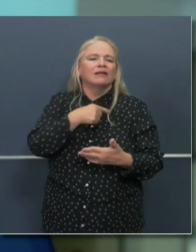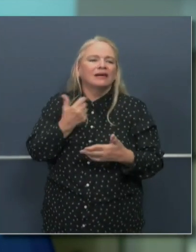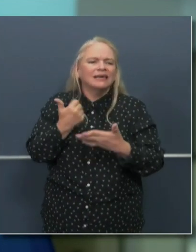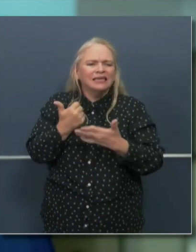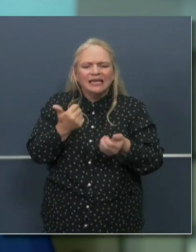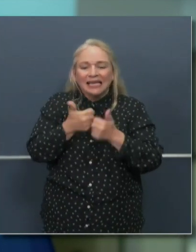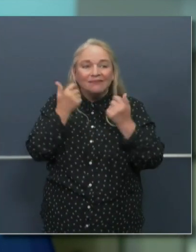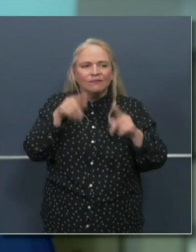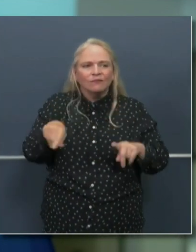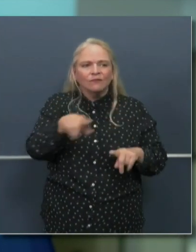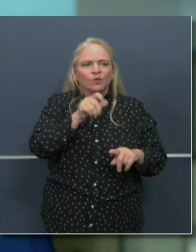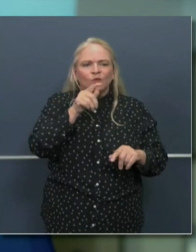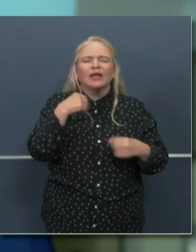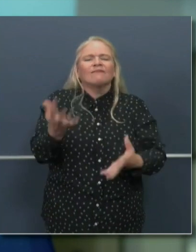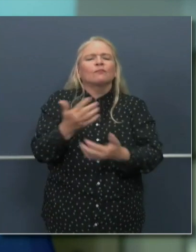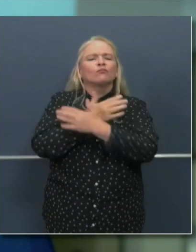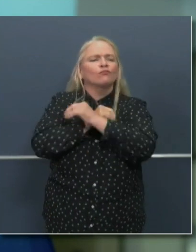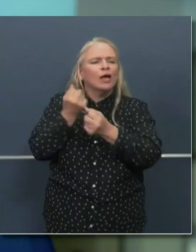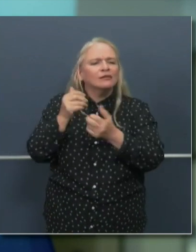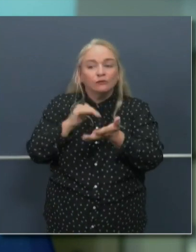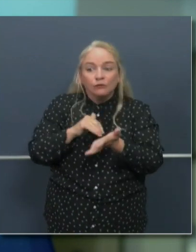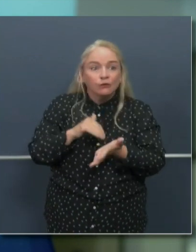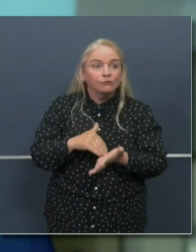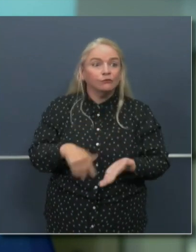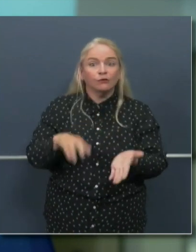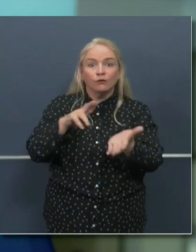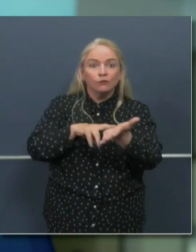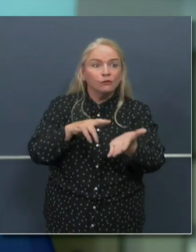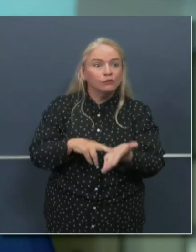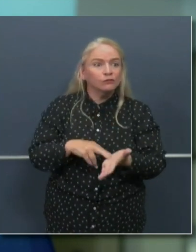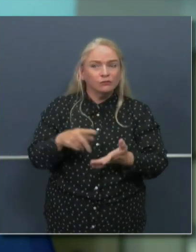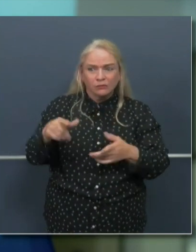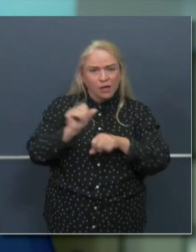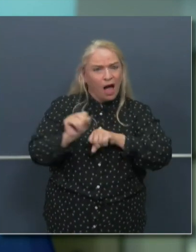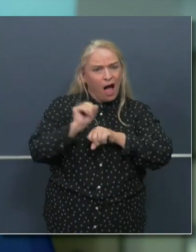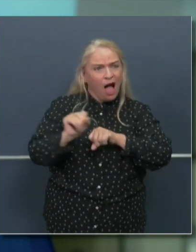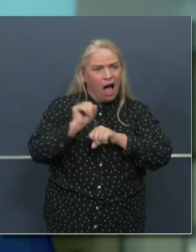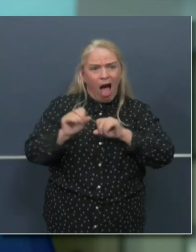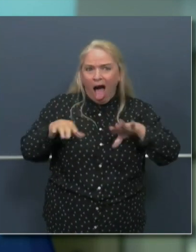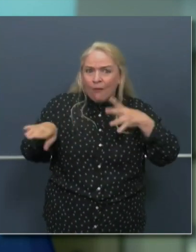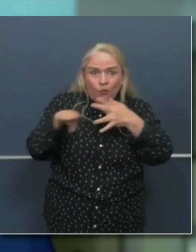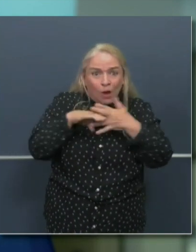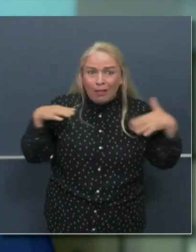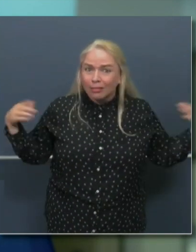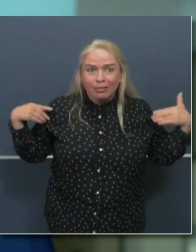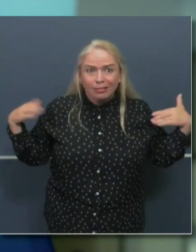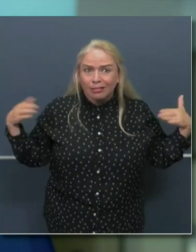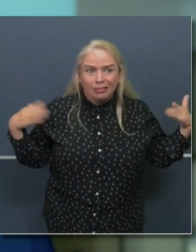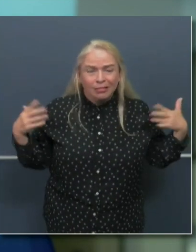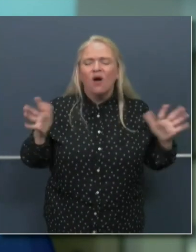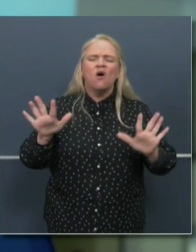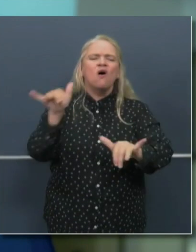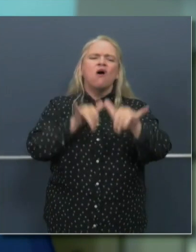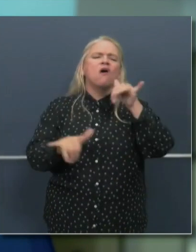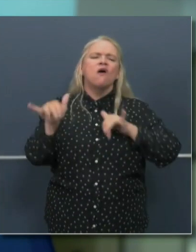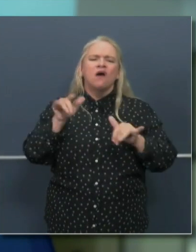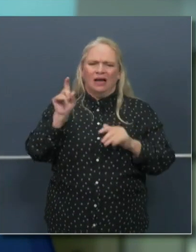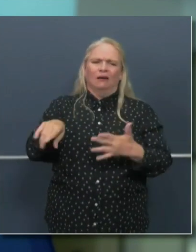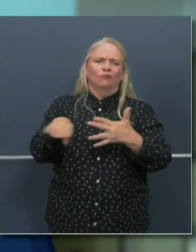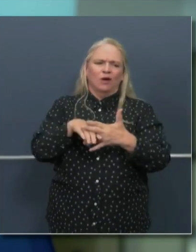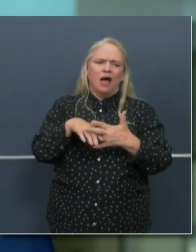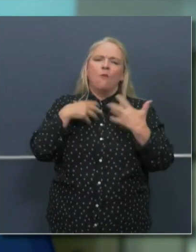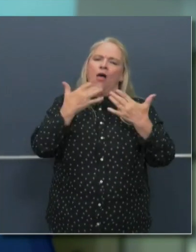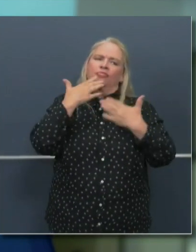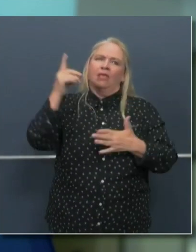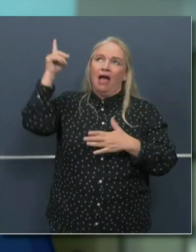as Carmela was saying appropriately, not just the nurses, but also our doctors. I want to acknowledge, by the way, the California Medical Association. They had sent